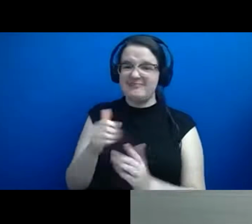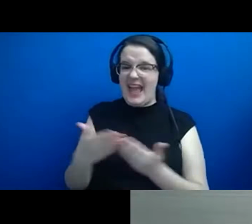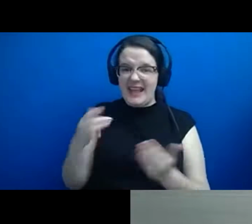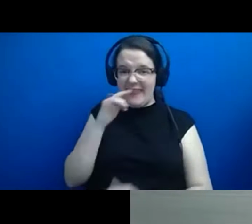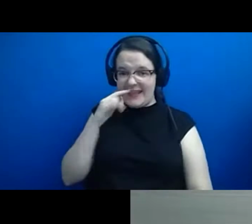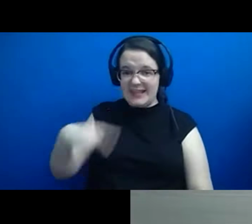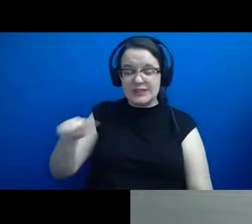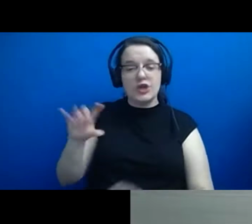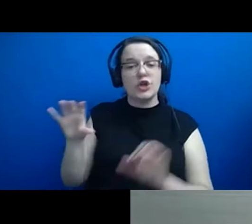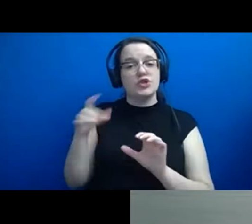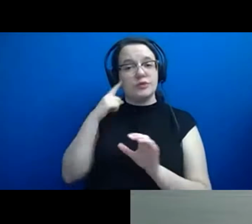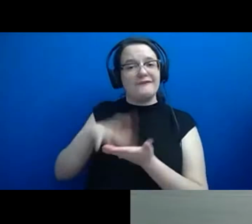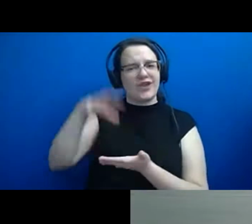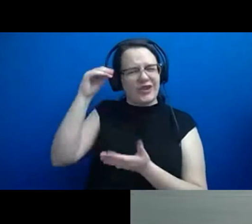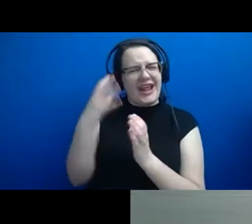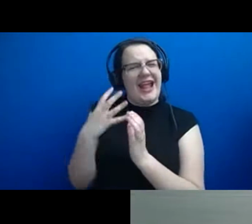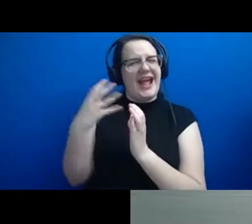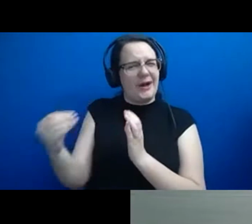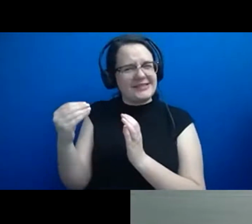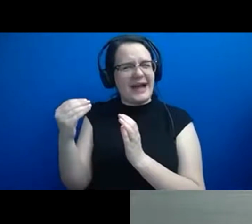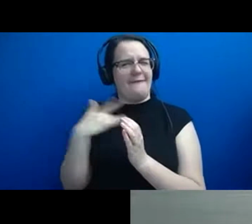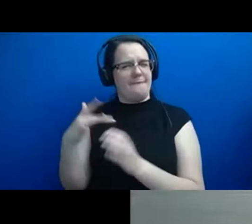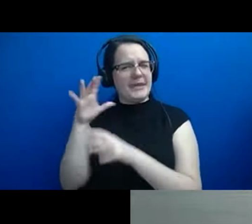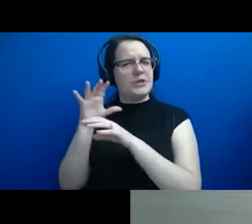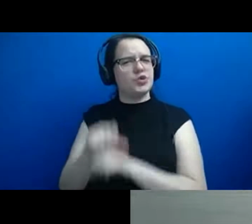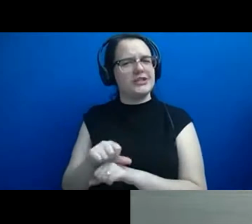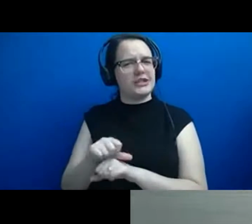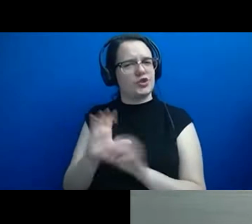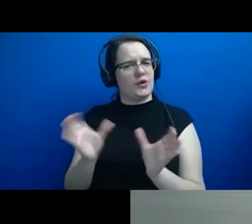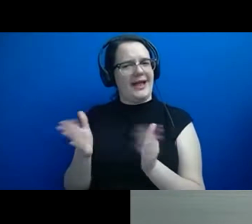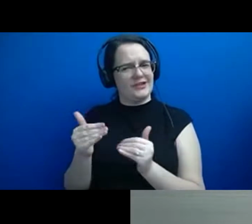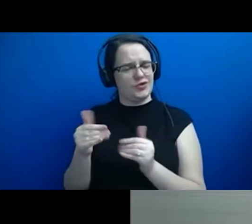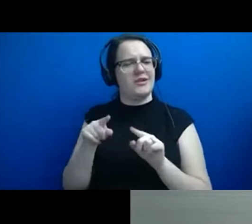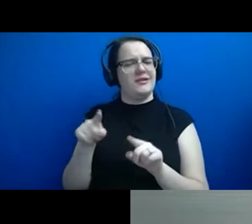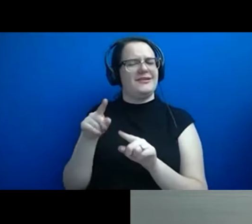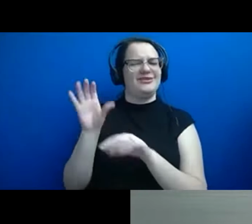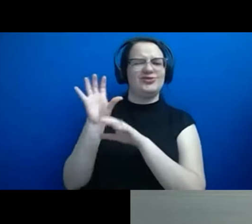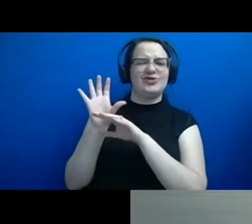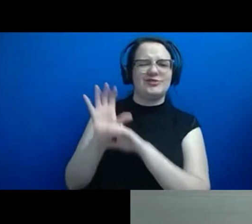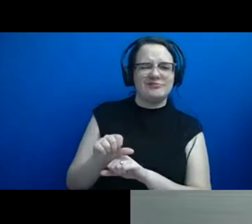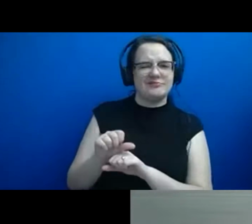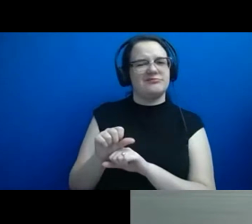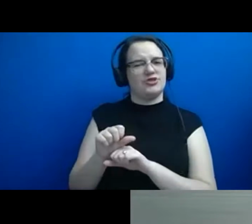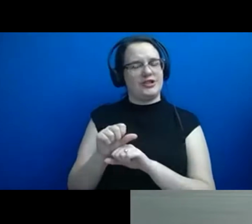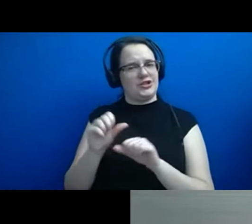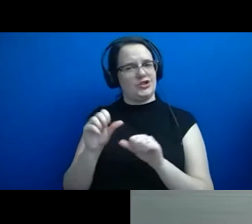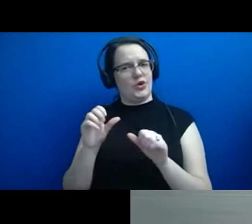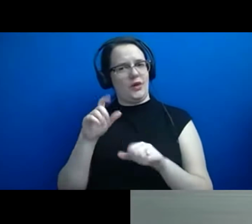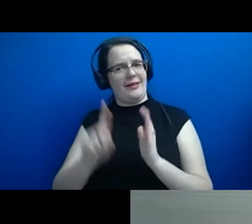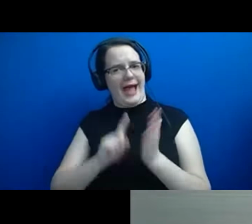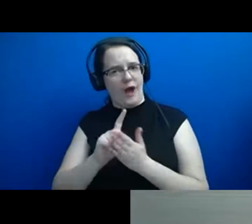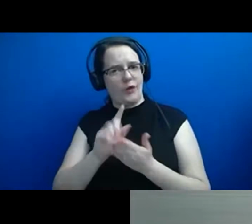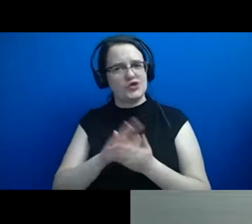learn outside of a traditional classroom during traditional class hours. And our role as an intermediary is really to help